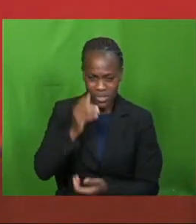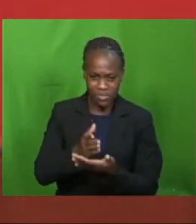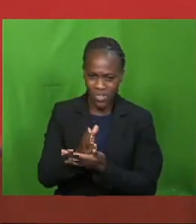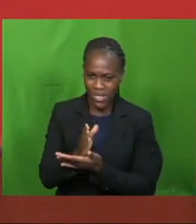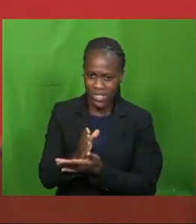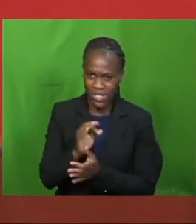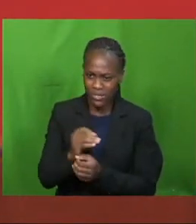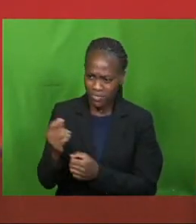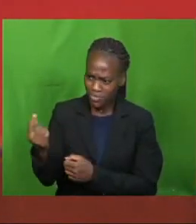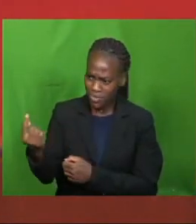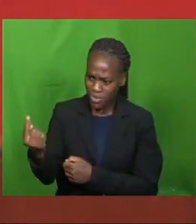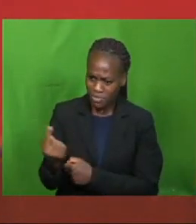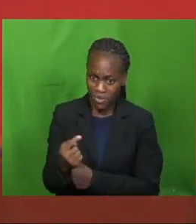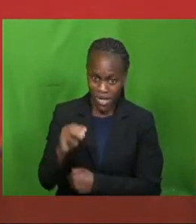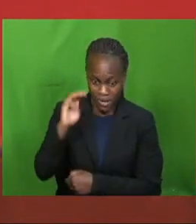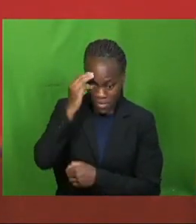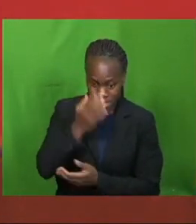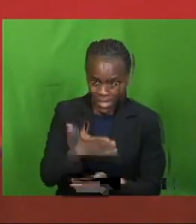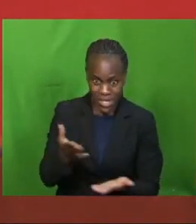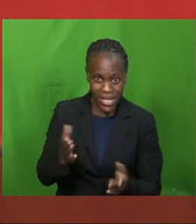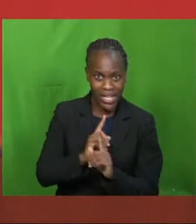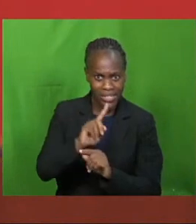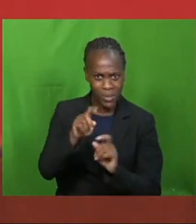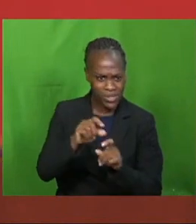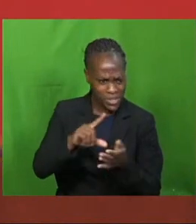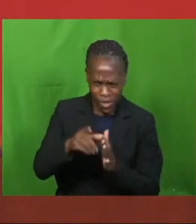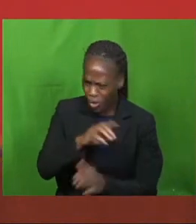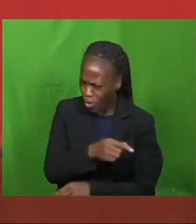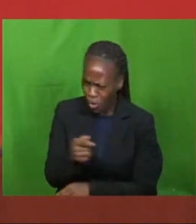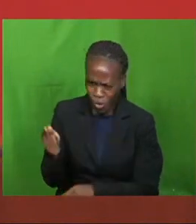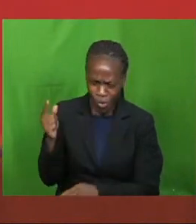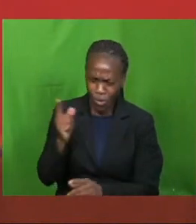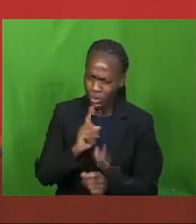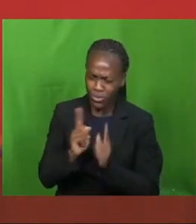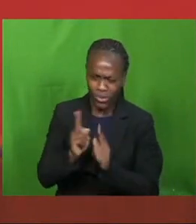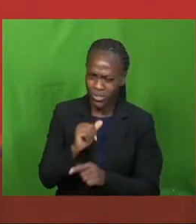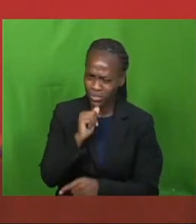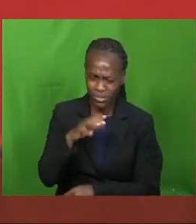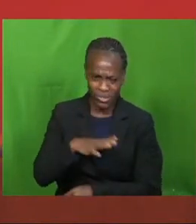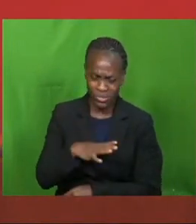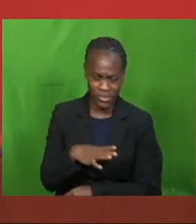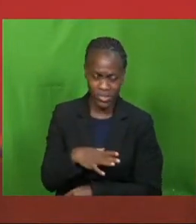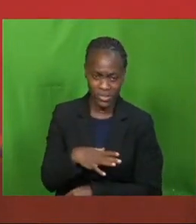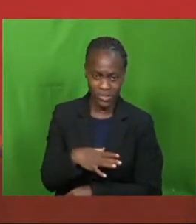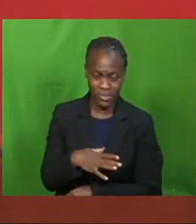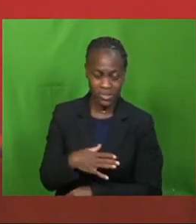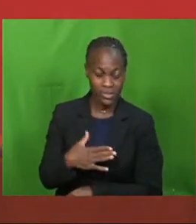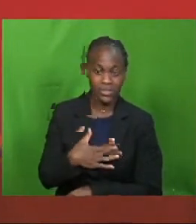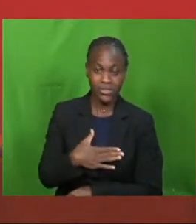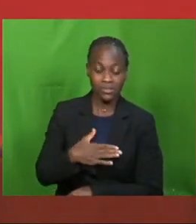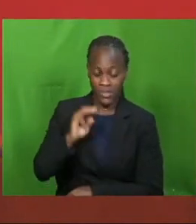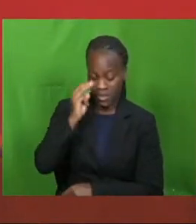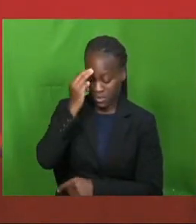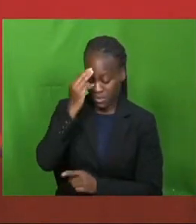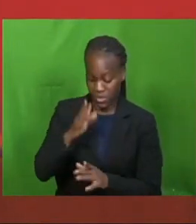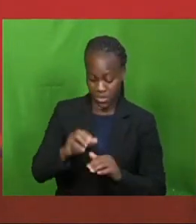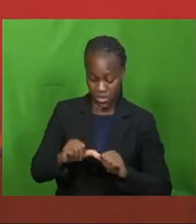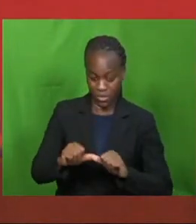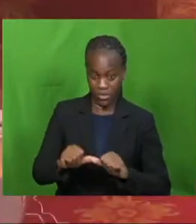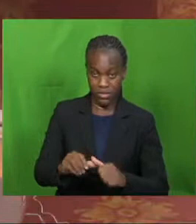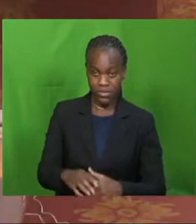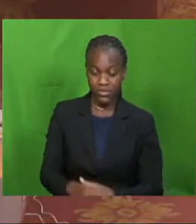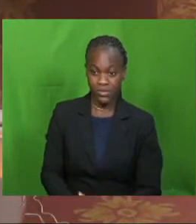own questions and you'll be talking. Please. Yes, Minister.